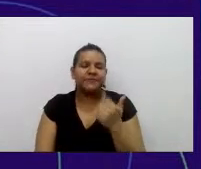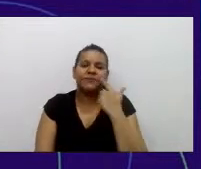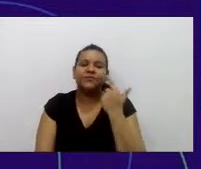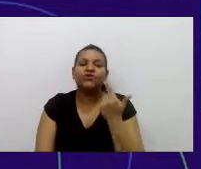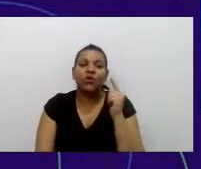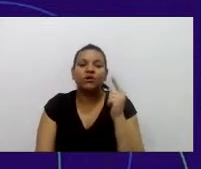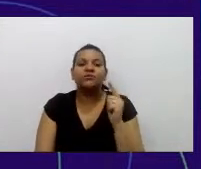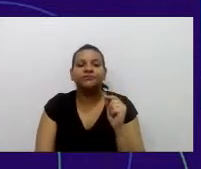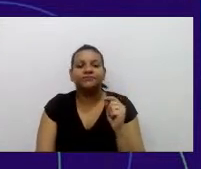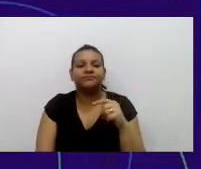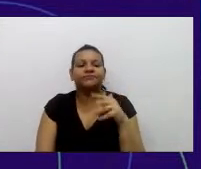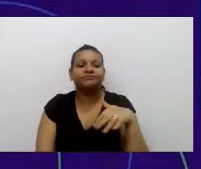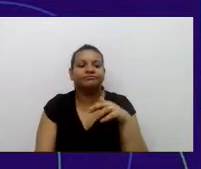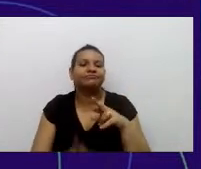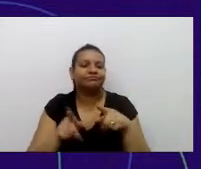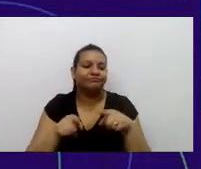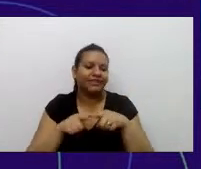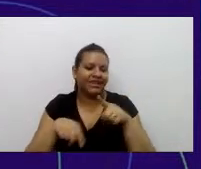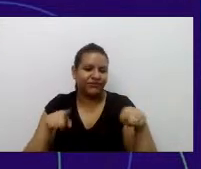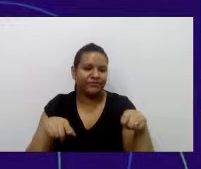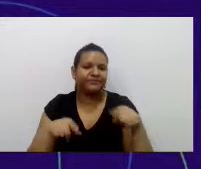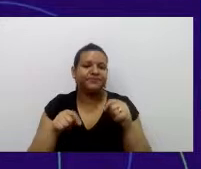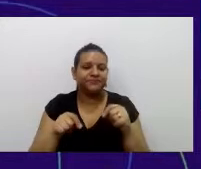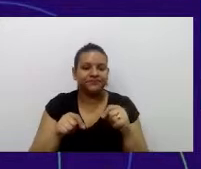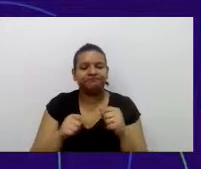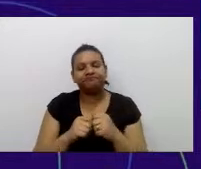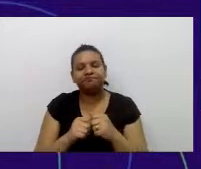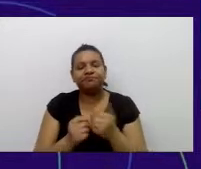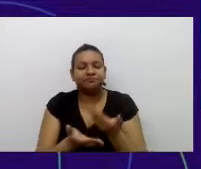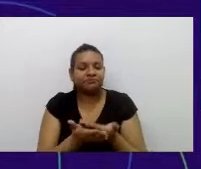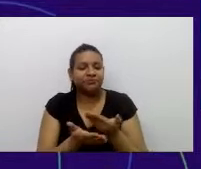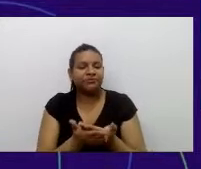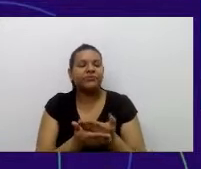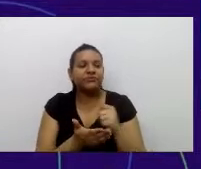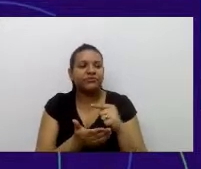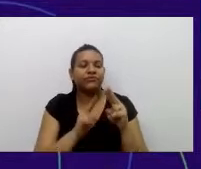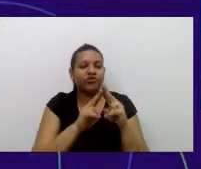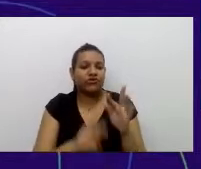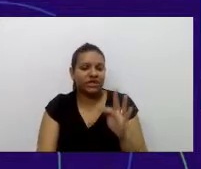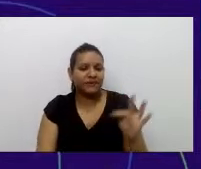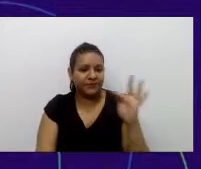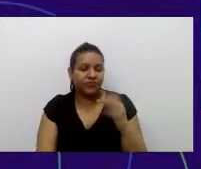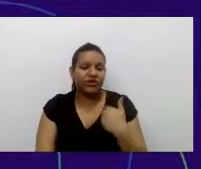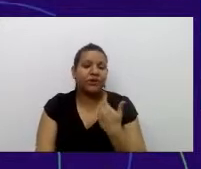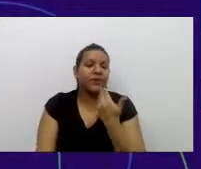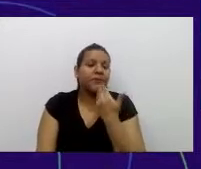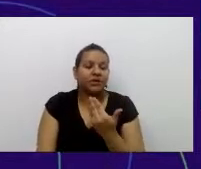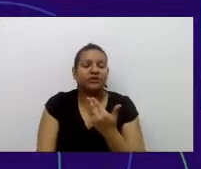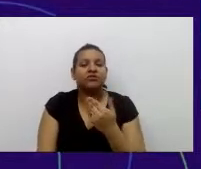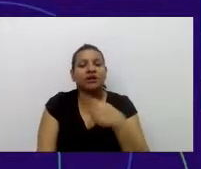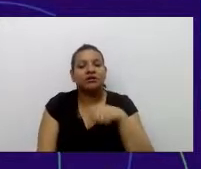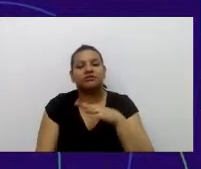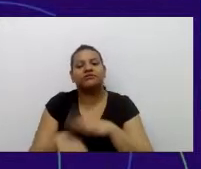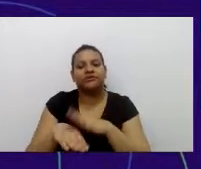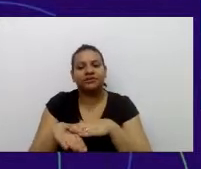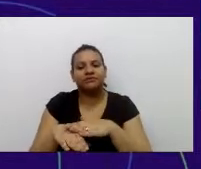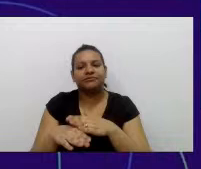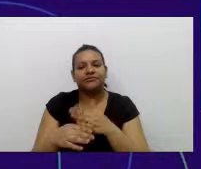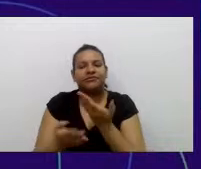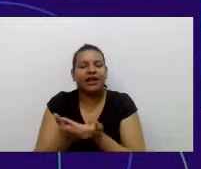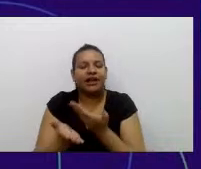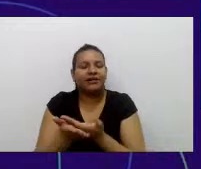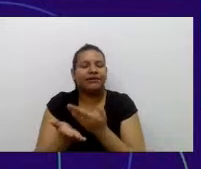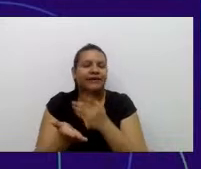was on providing a lesson outline, right? Not a plan, but an outline around a task to essay for IELTS for level